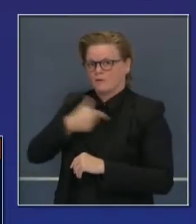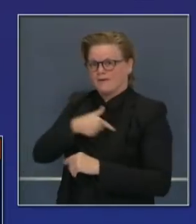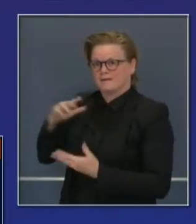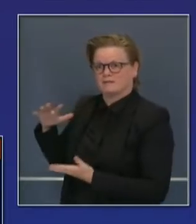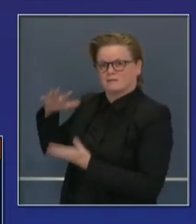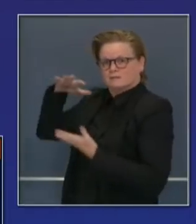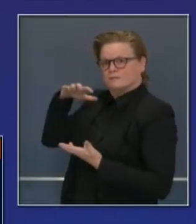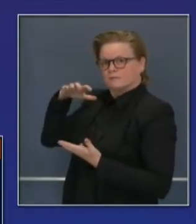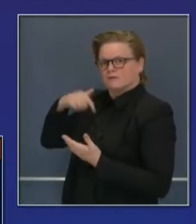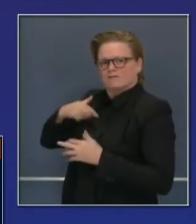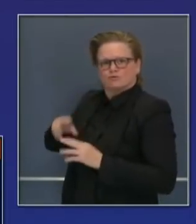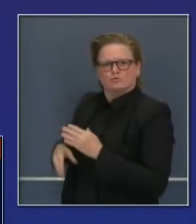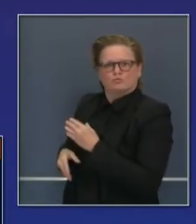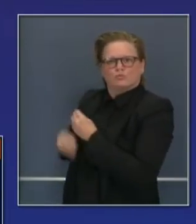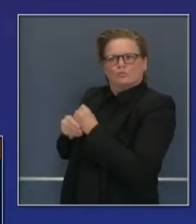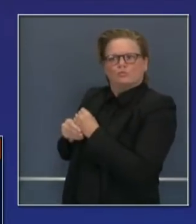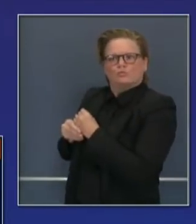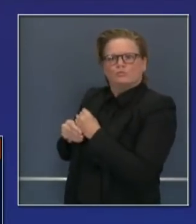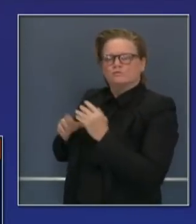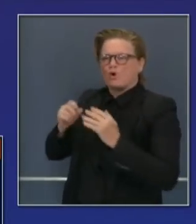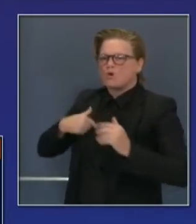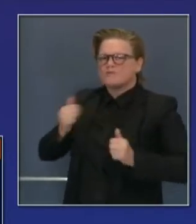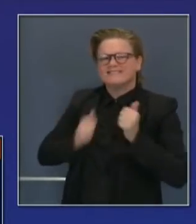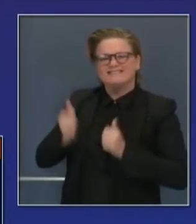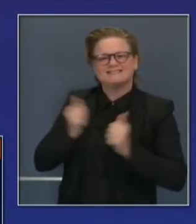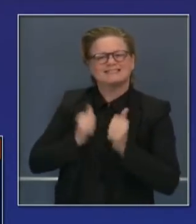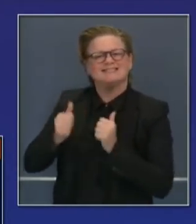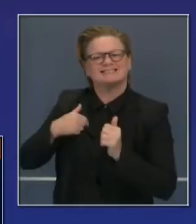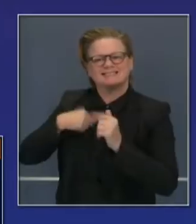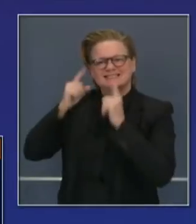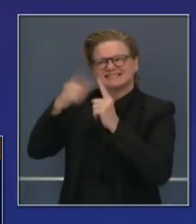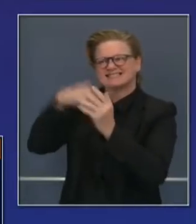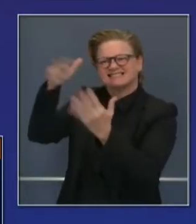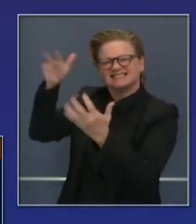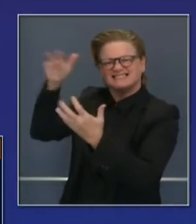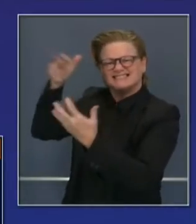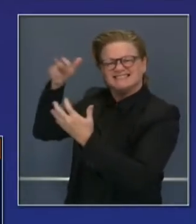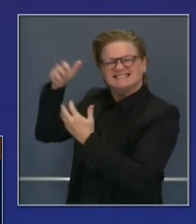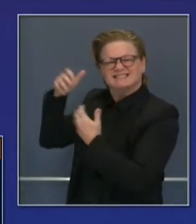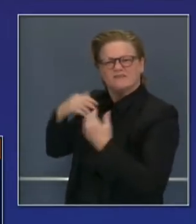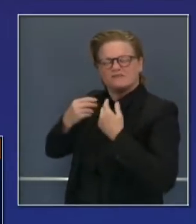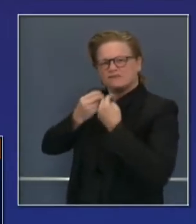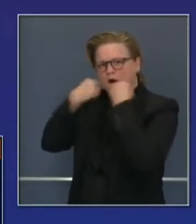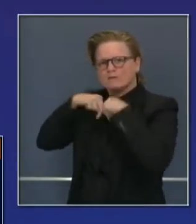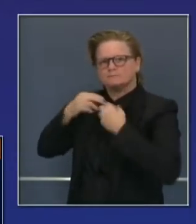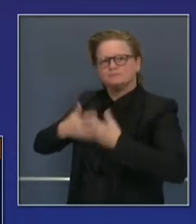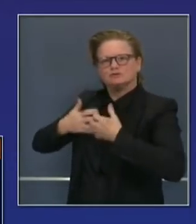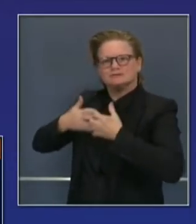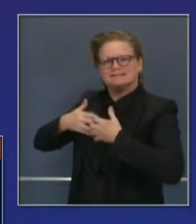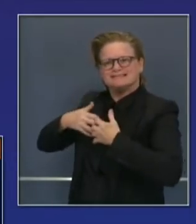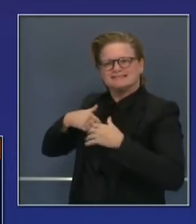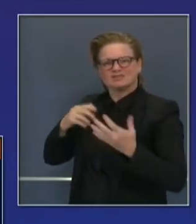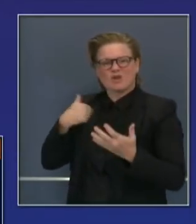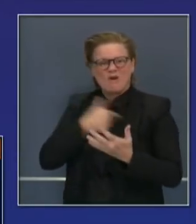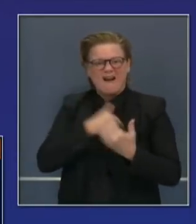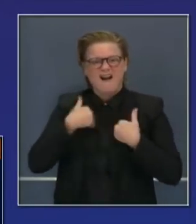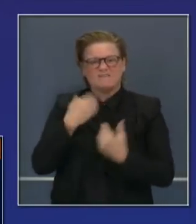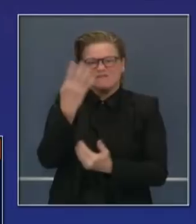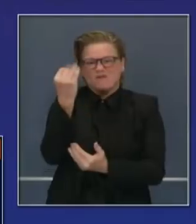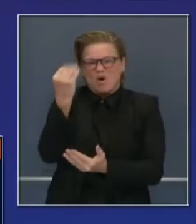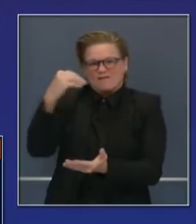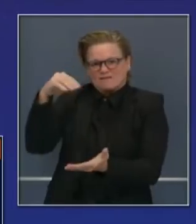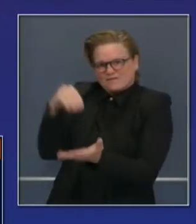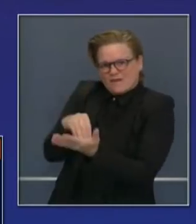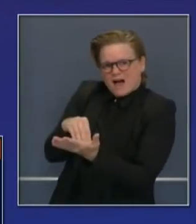very aggressive in the last 6 months in procuring and purchasing over 14,000 ventilators